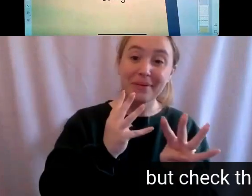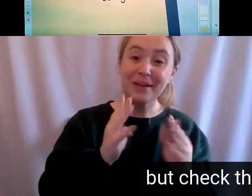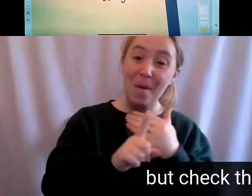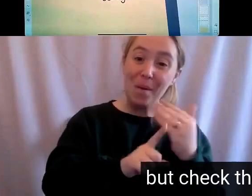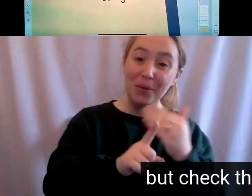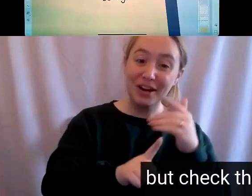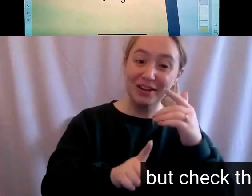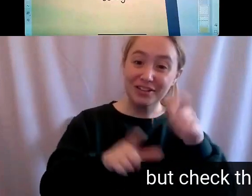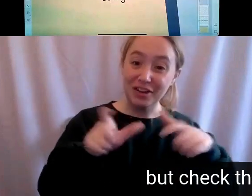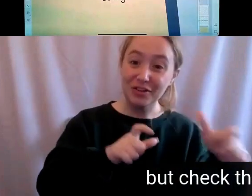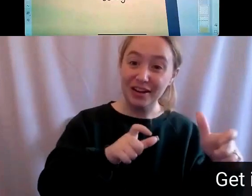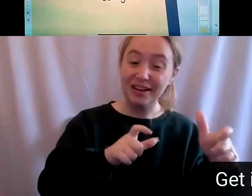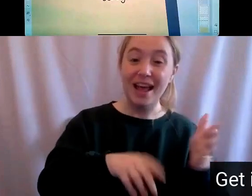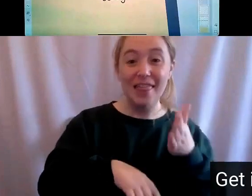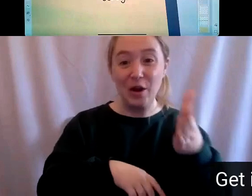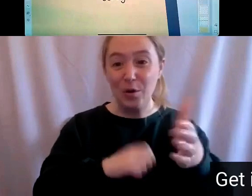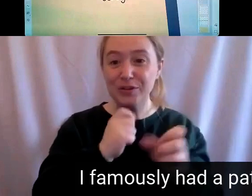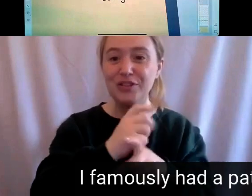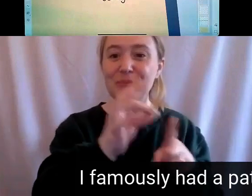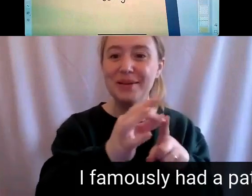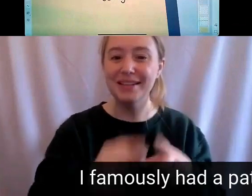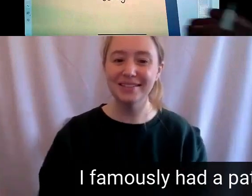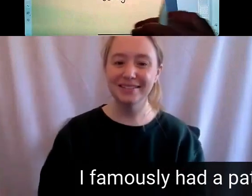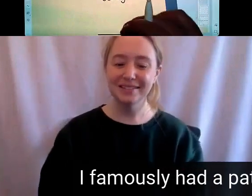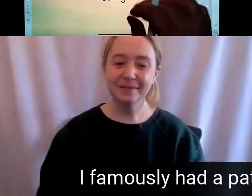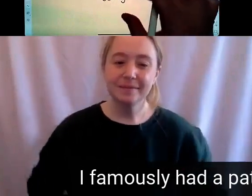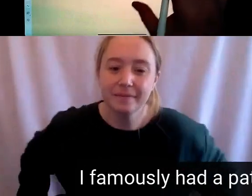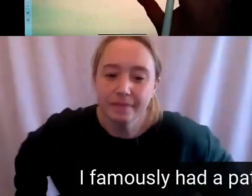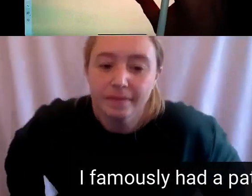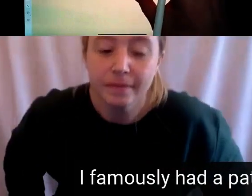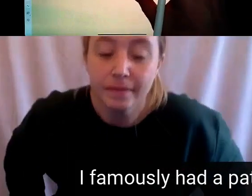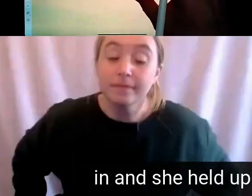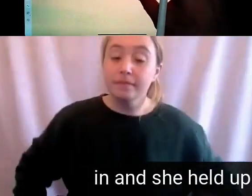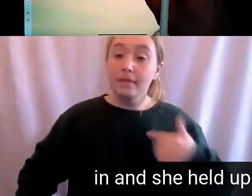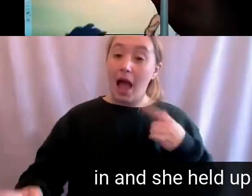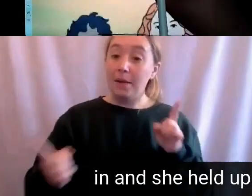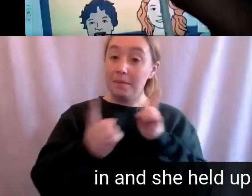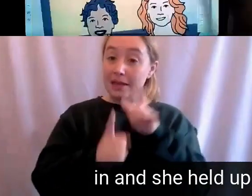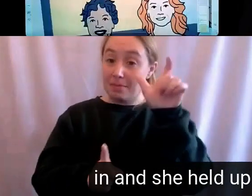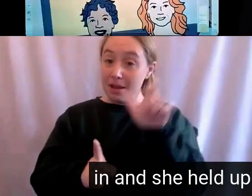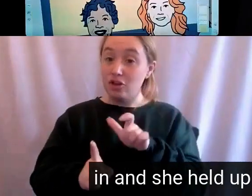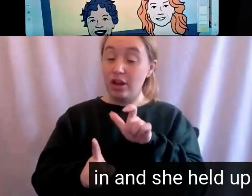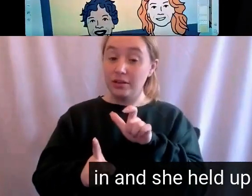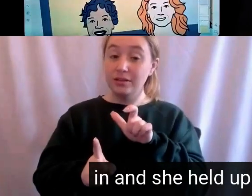clinic, but check they're a prescriber. Get in there. And I mean, I famously had a patient one day who came in and she's